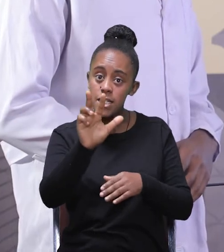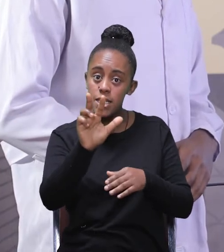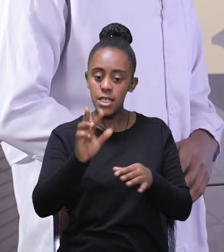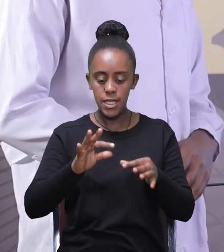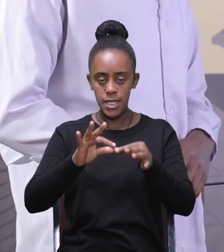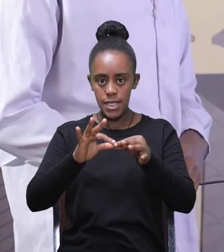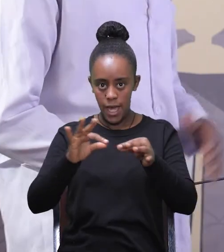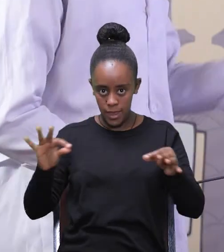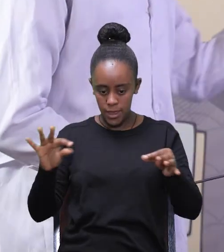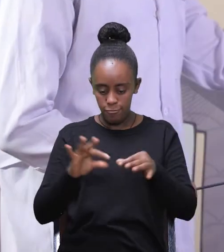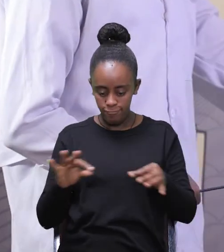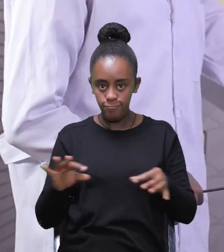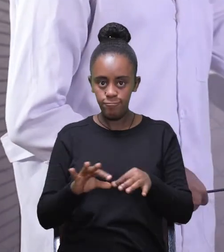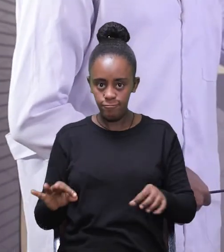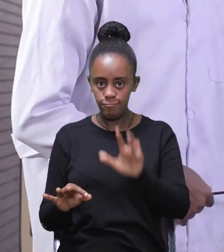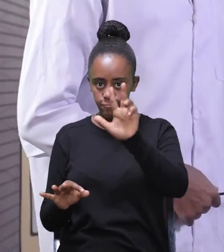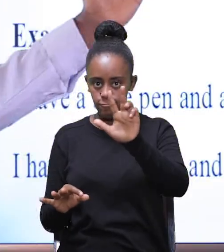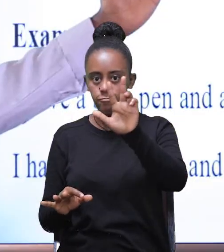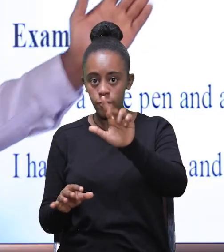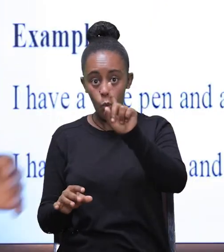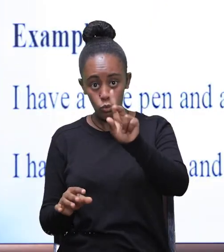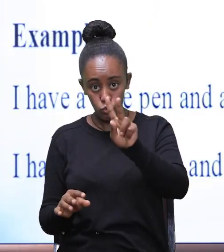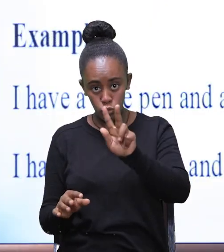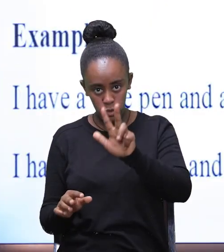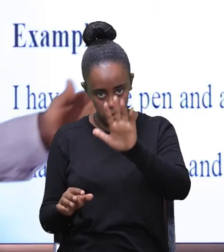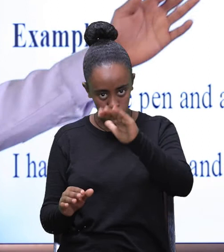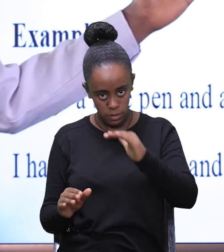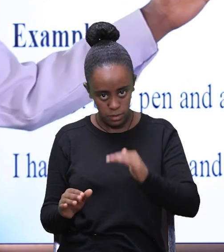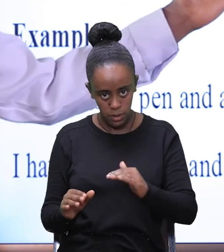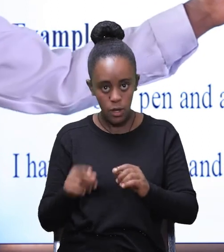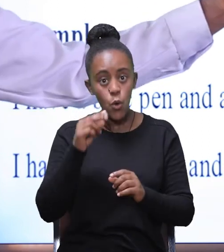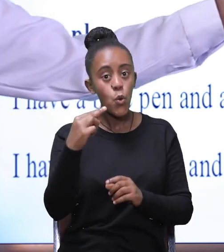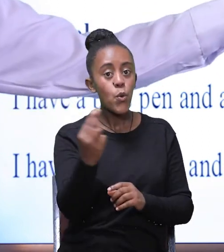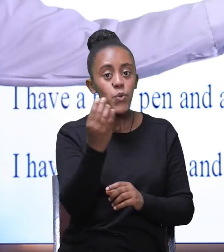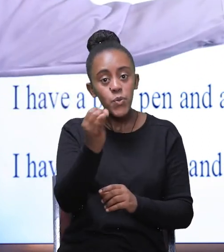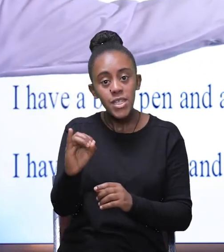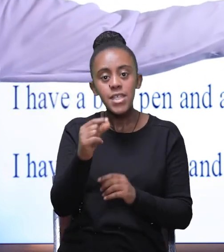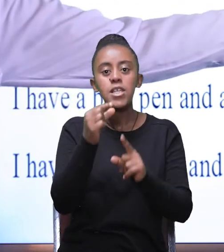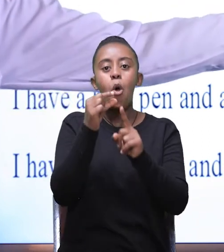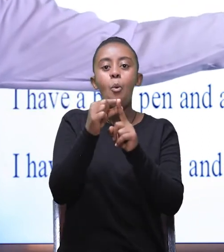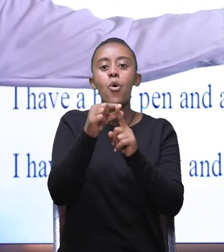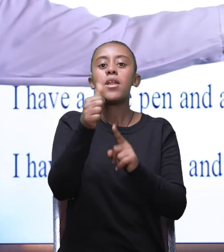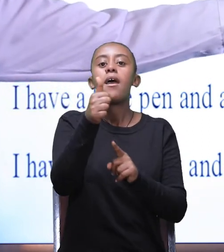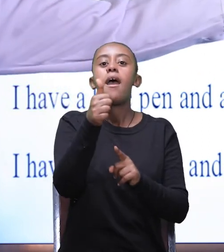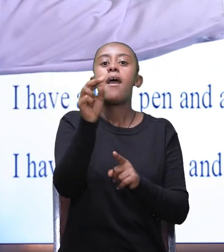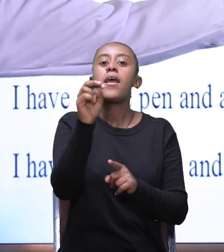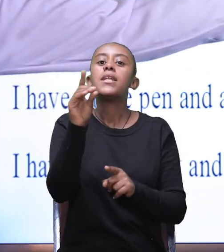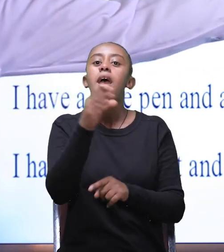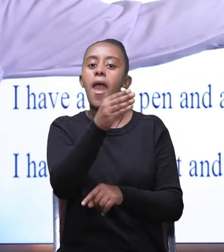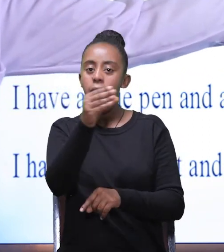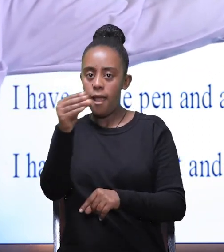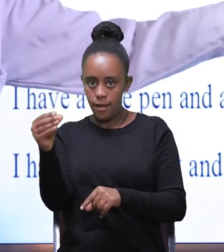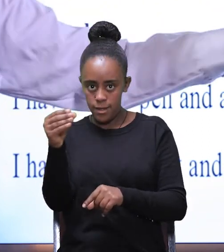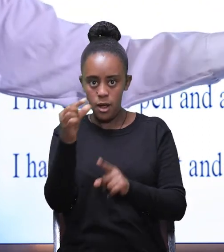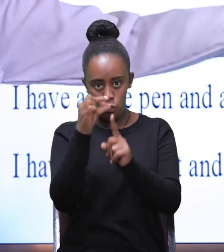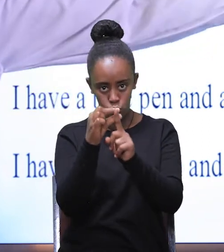direction, student, carefully. Write 3 sentences using the word and, using the